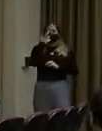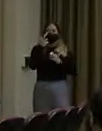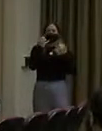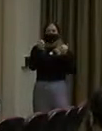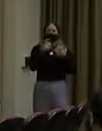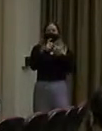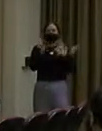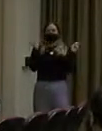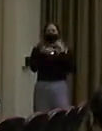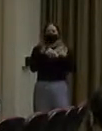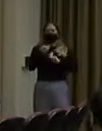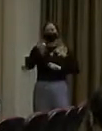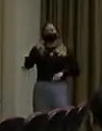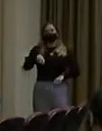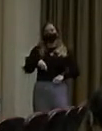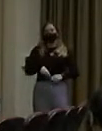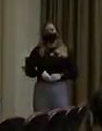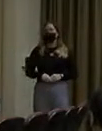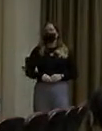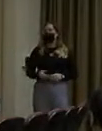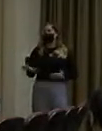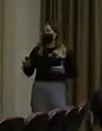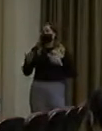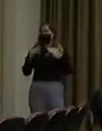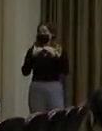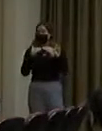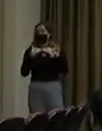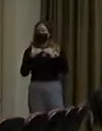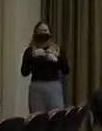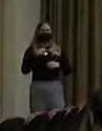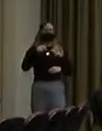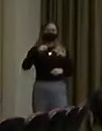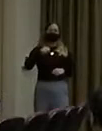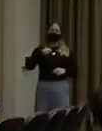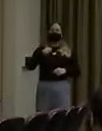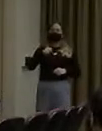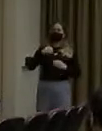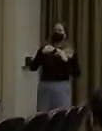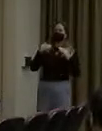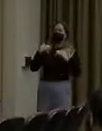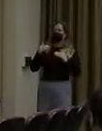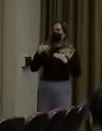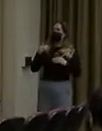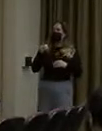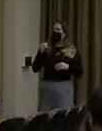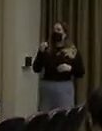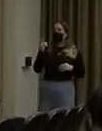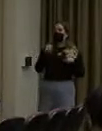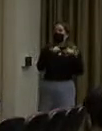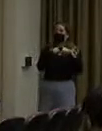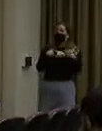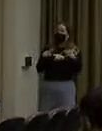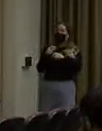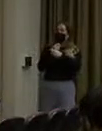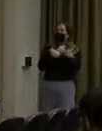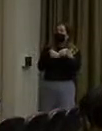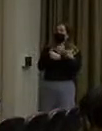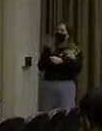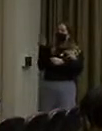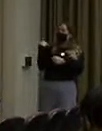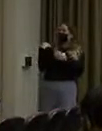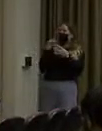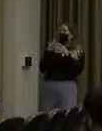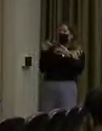Walter, is that fair? That's fair, but Dr. Markowitz, I also love what you told me early on, the story about